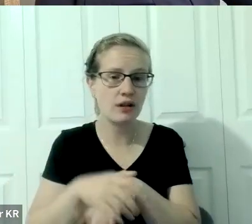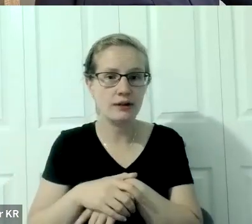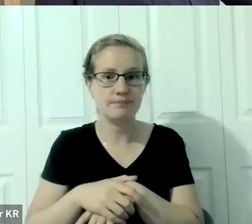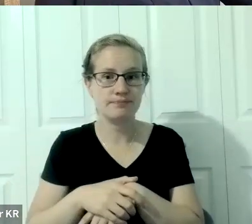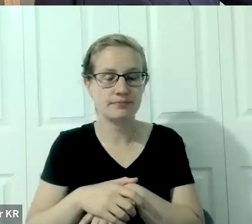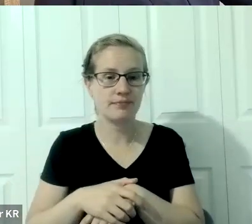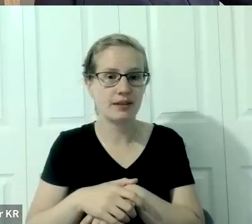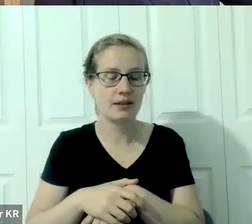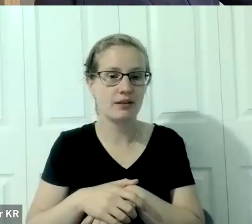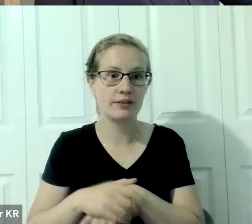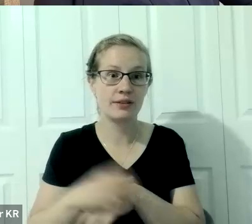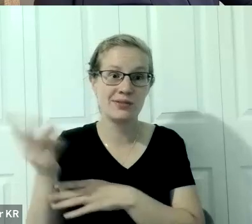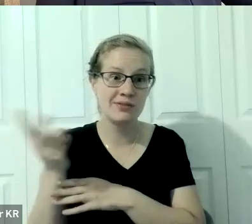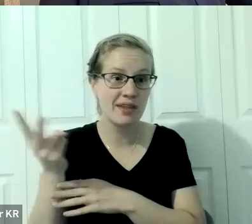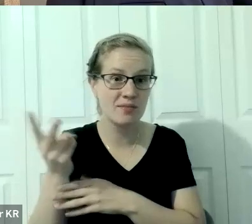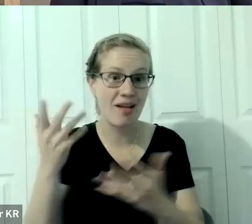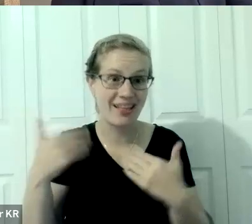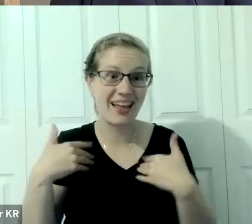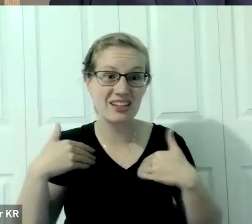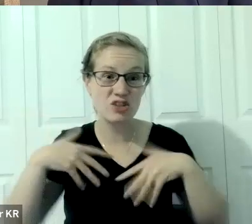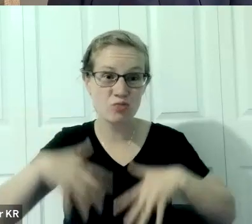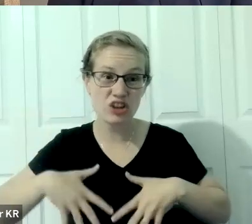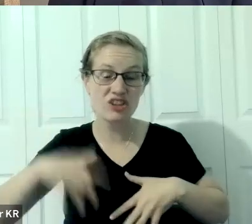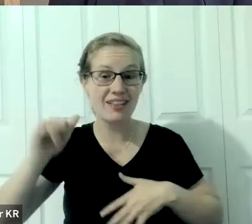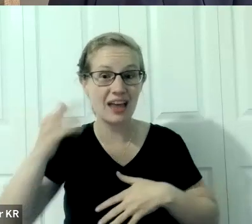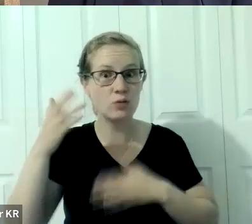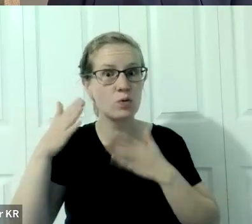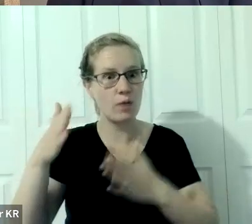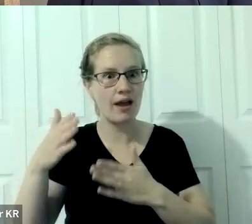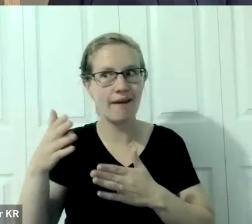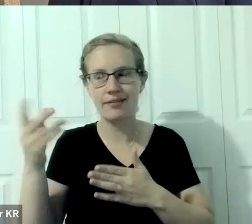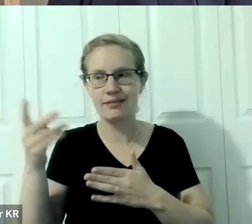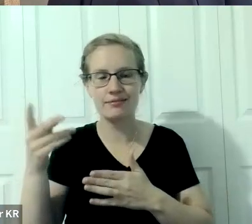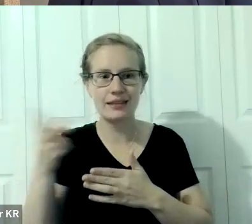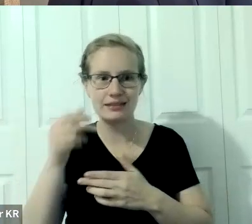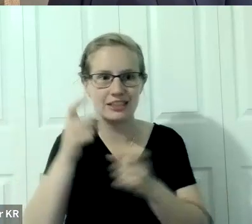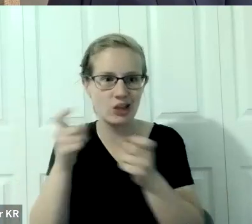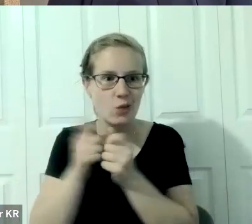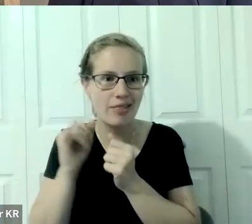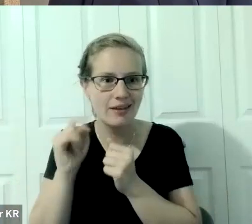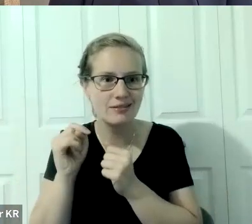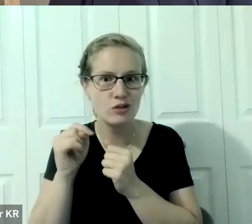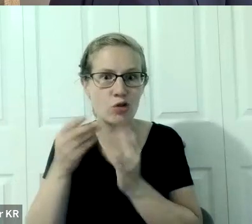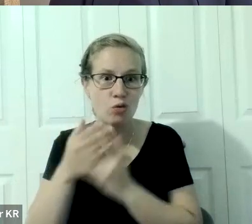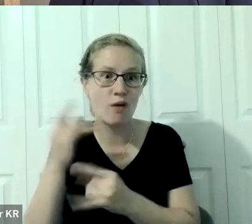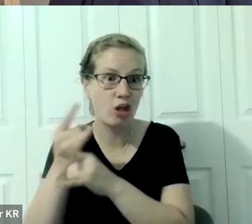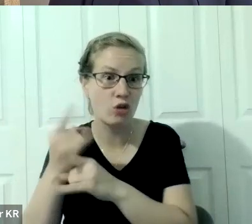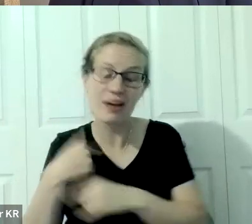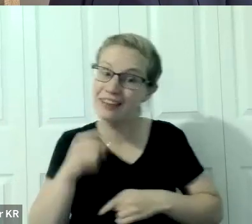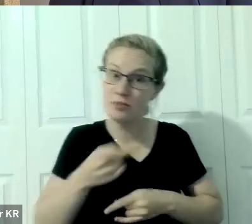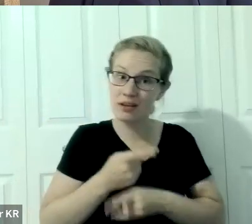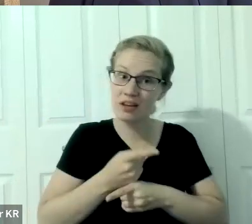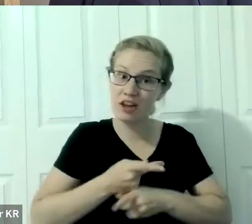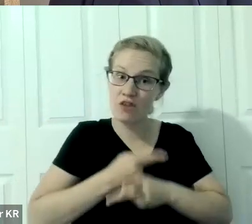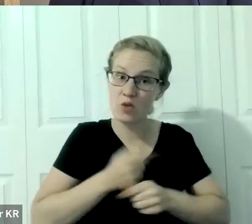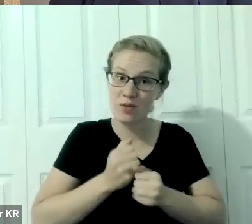much identified they probably had depression, and that was the way they chose to cope with it. So I have to be careful with alcohol.